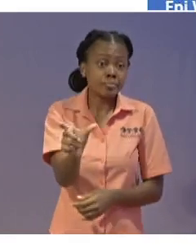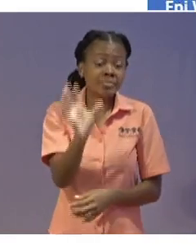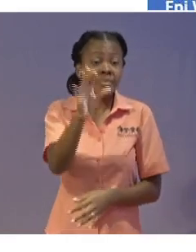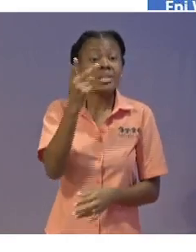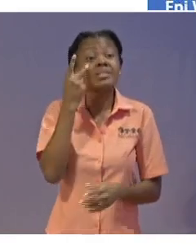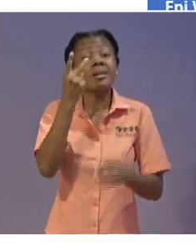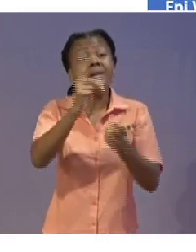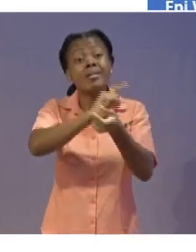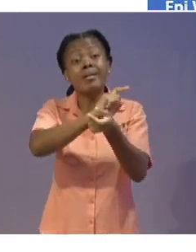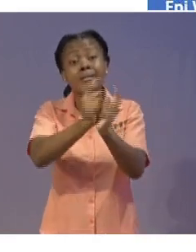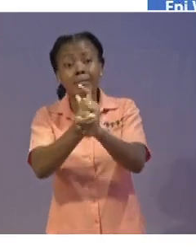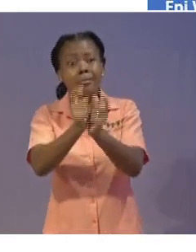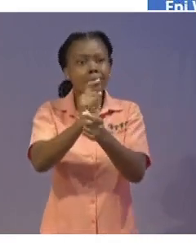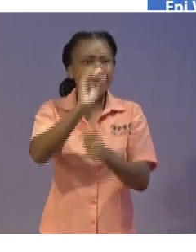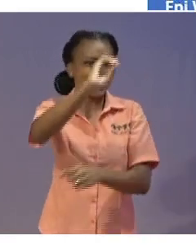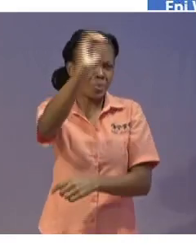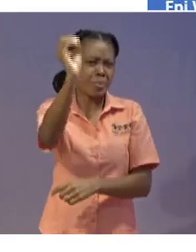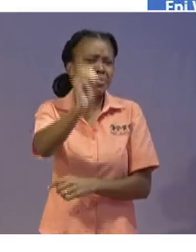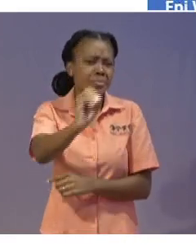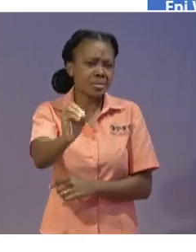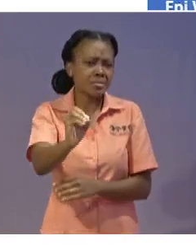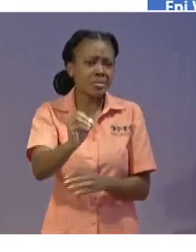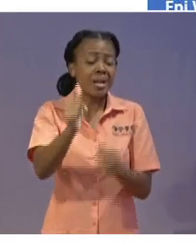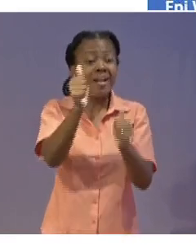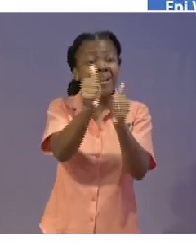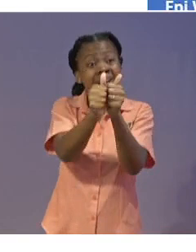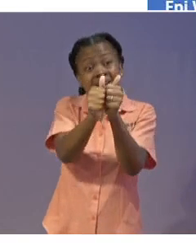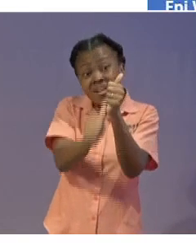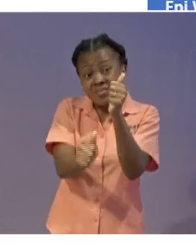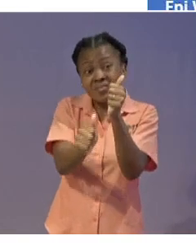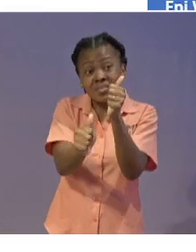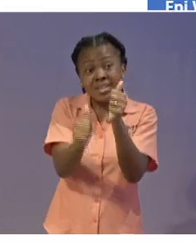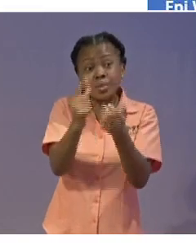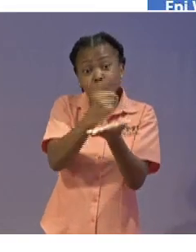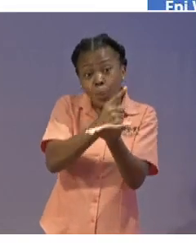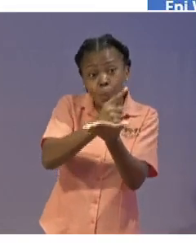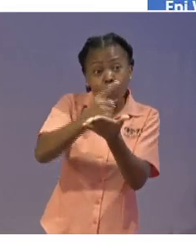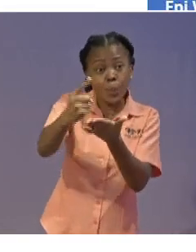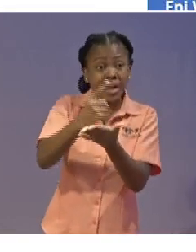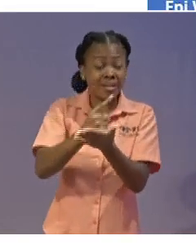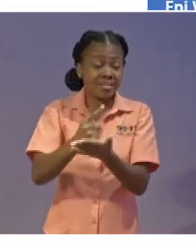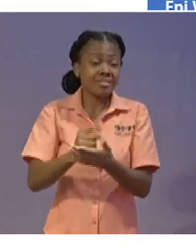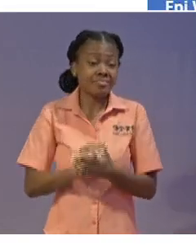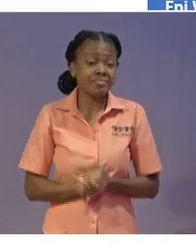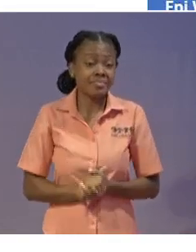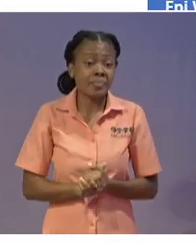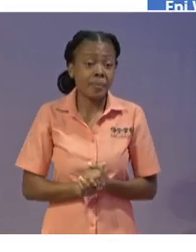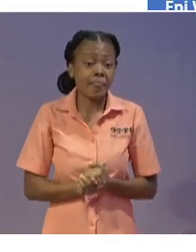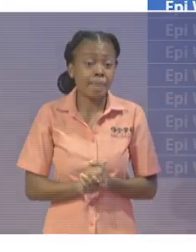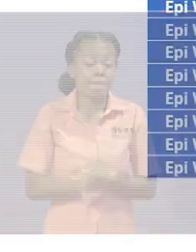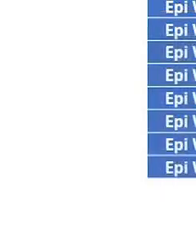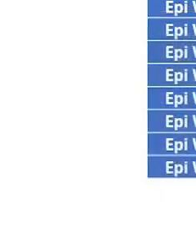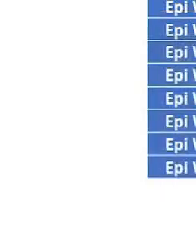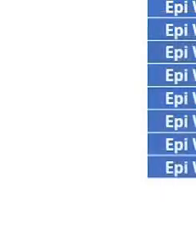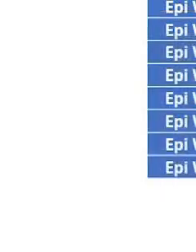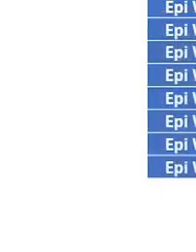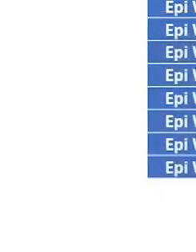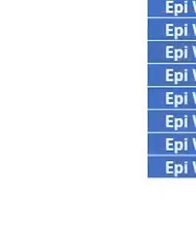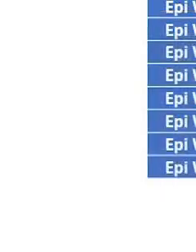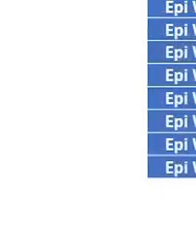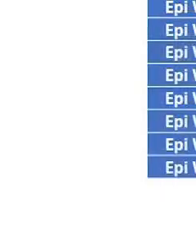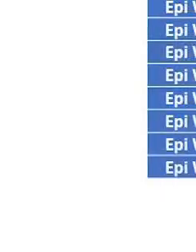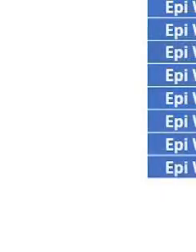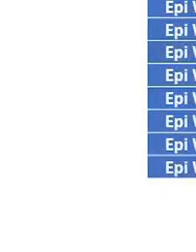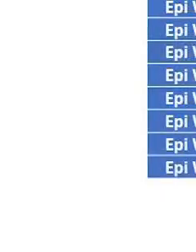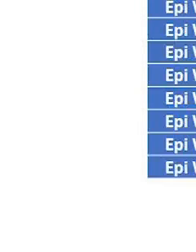to the next. And that Epi Week 52, the last short red bar that we saw before, gave us a big drop that was really, as